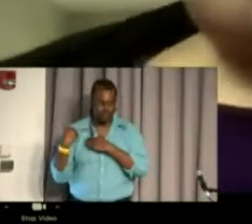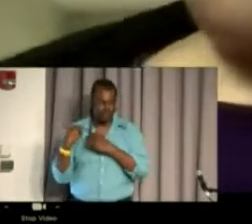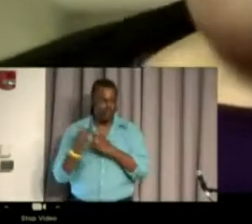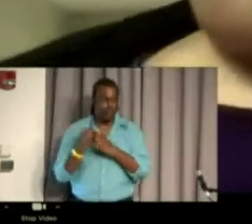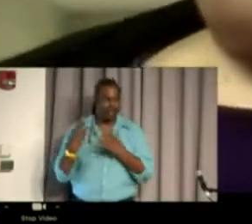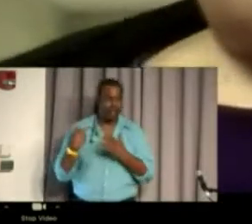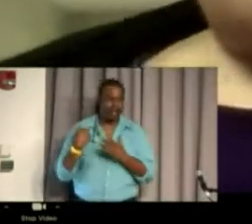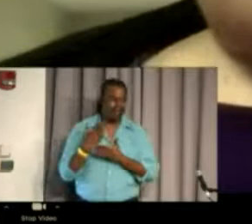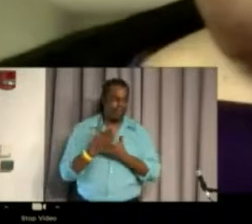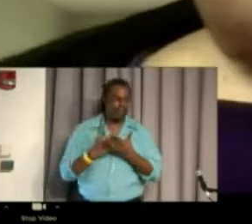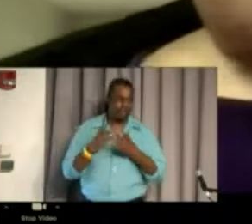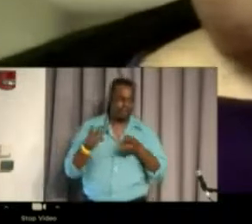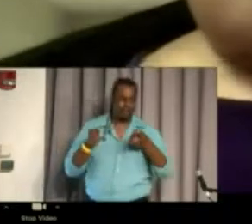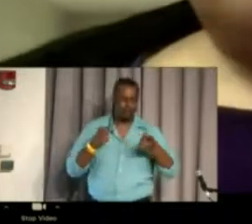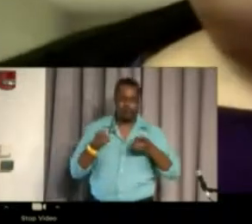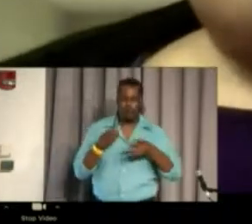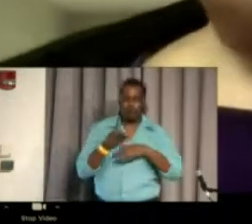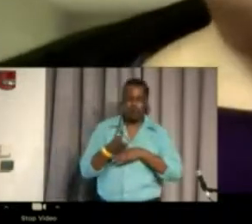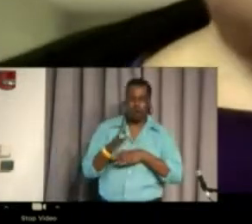are